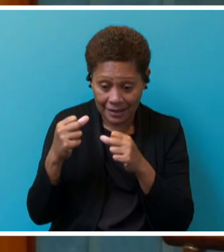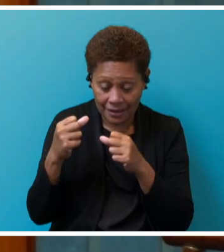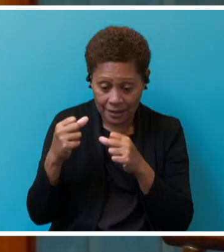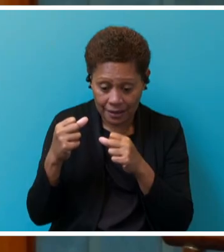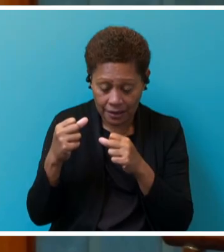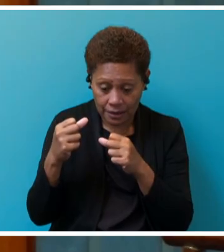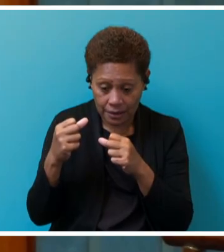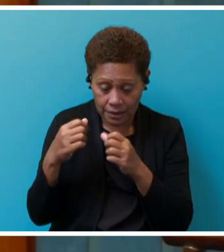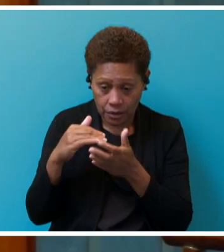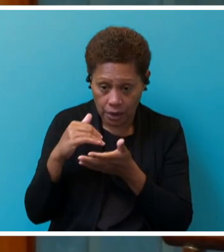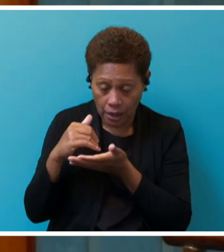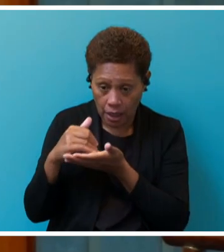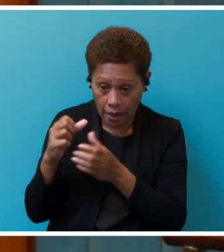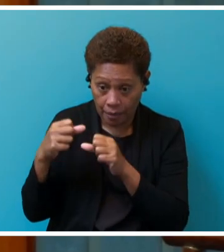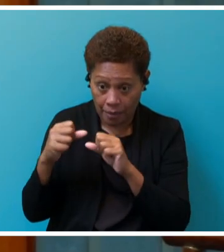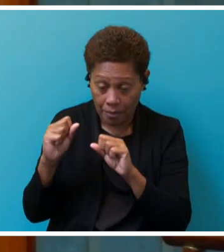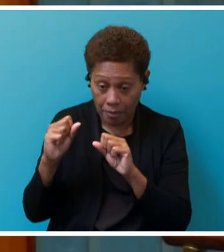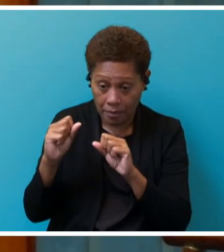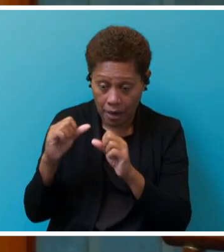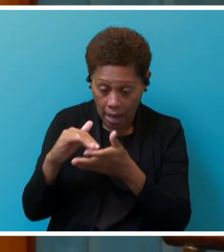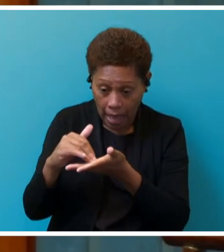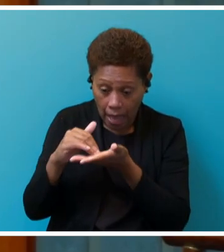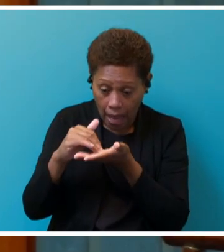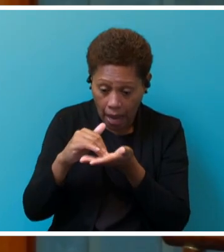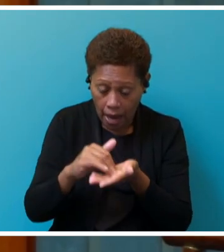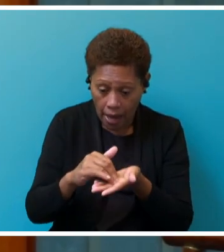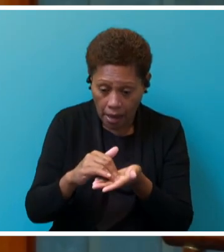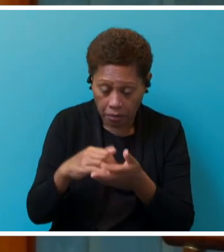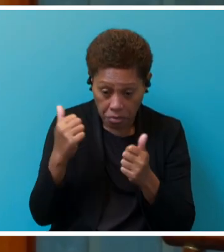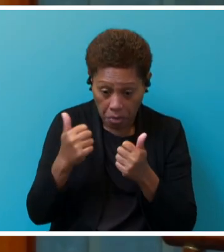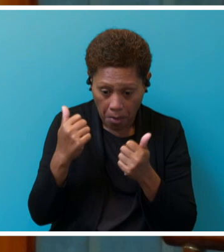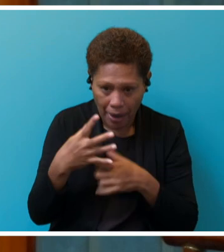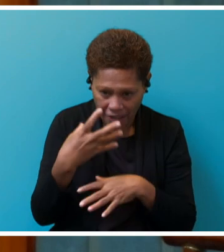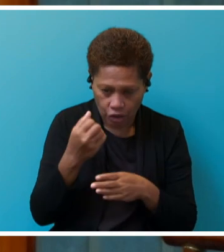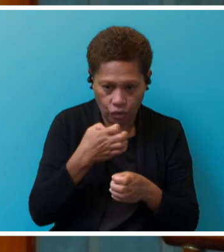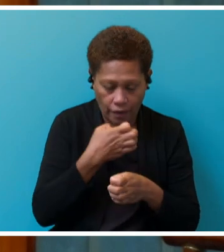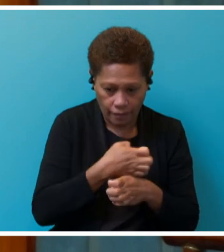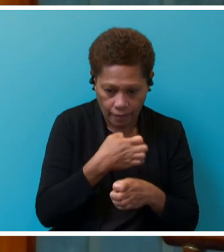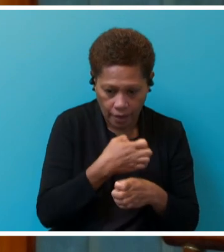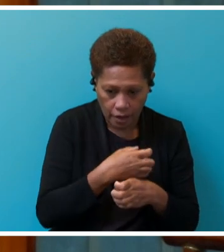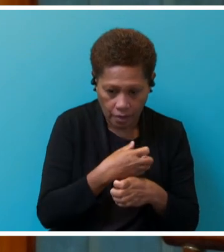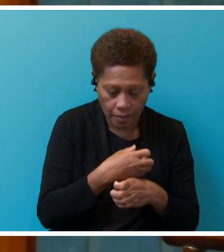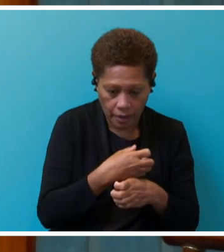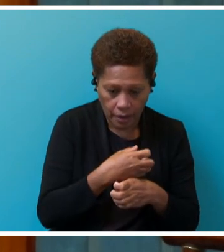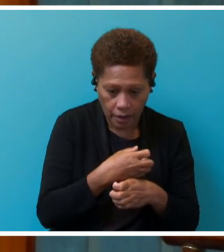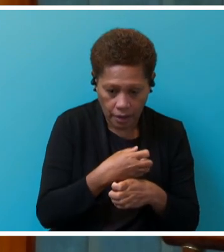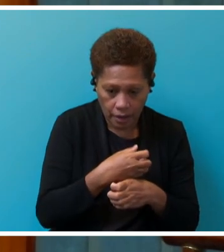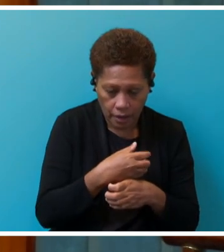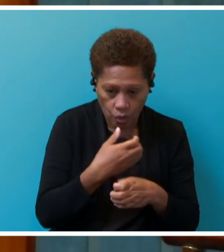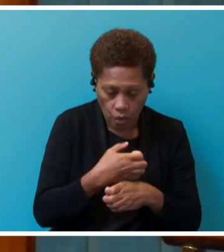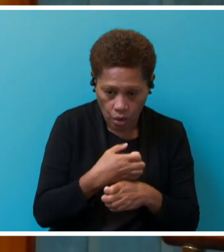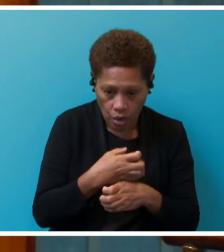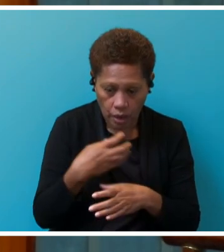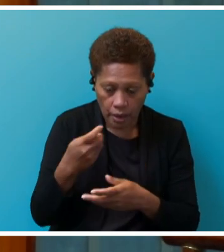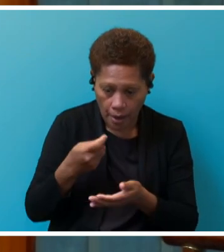generate thousands of jobs in planting, harvesting, processing, logistics, and marketing. It will drive